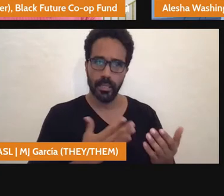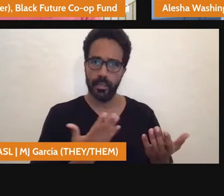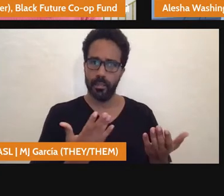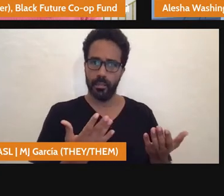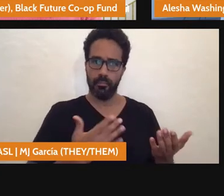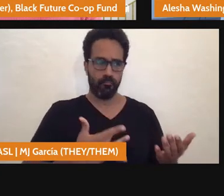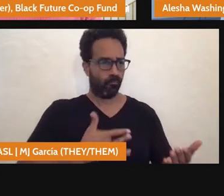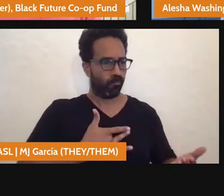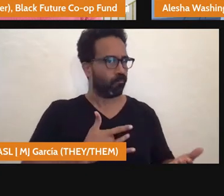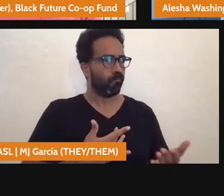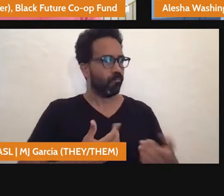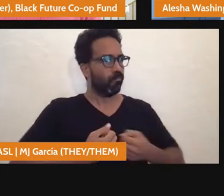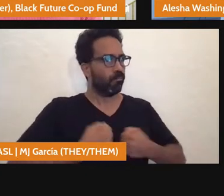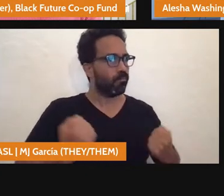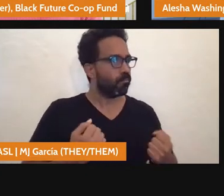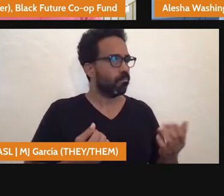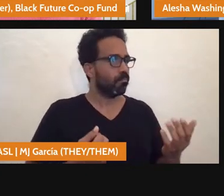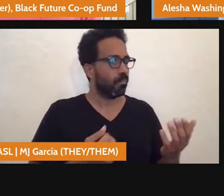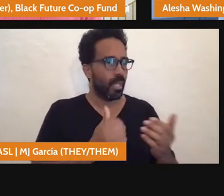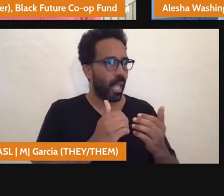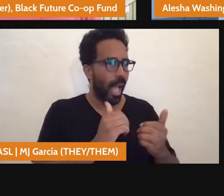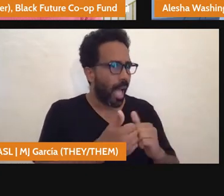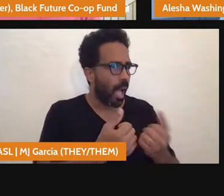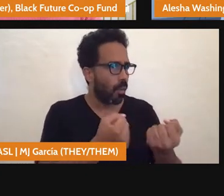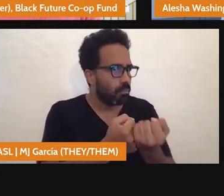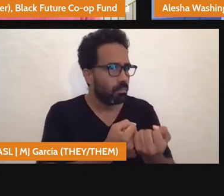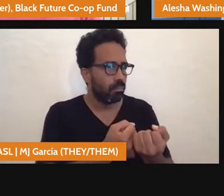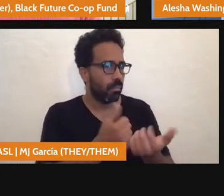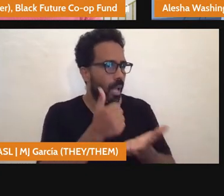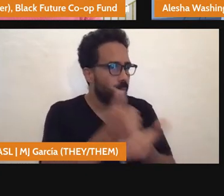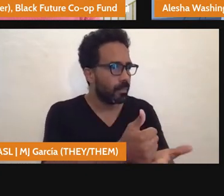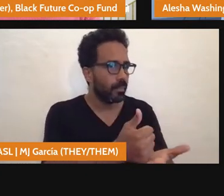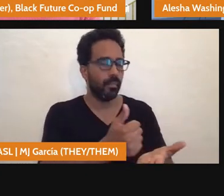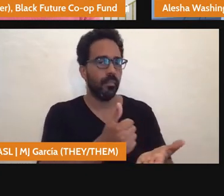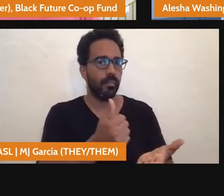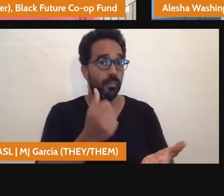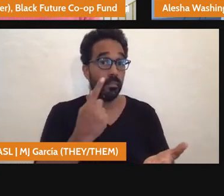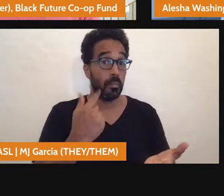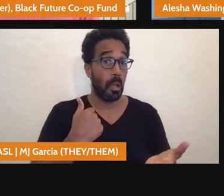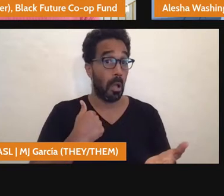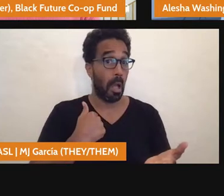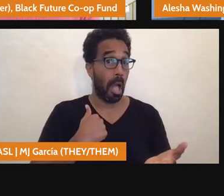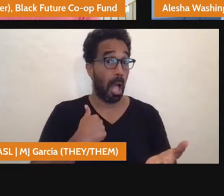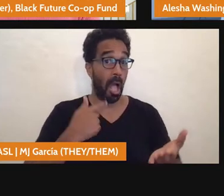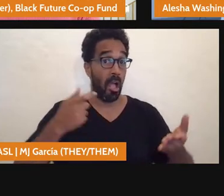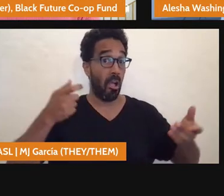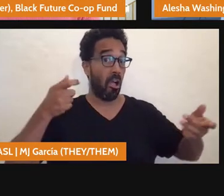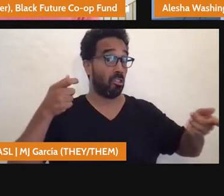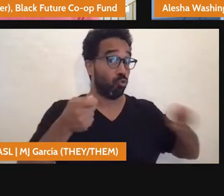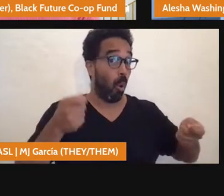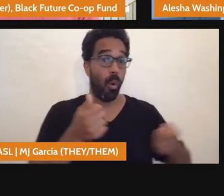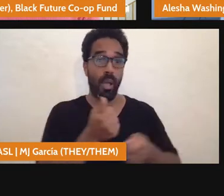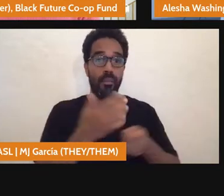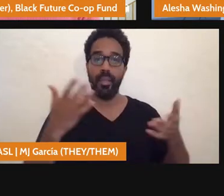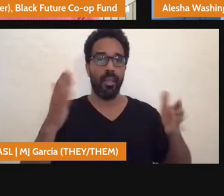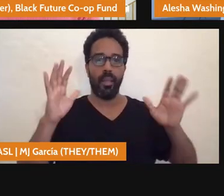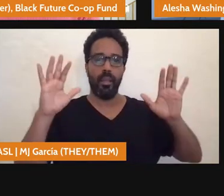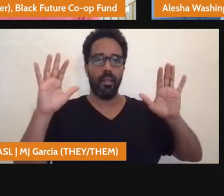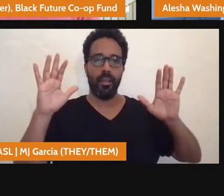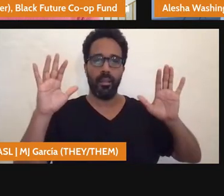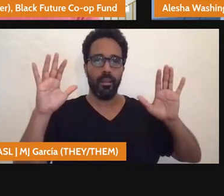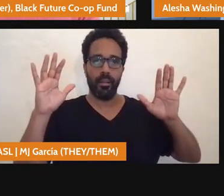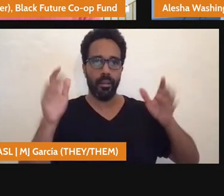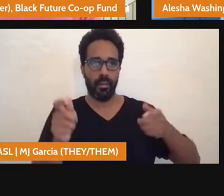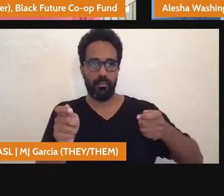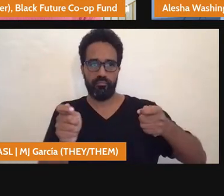you do what needs to be done? And you gotta let go of being in control of those dollars. They're